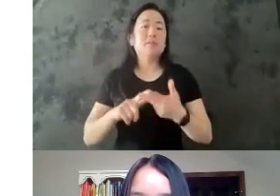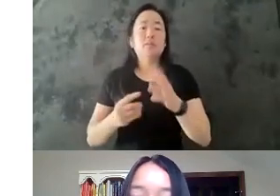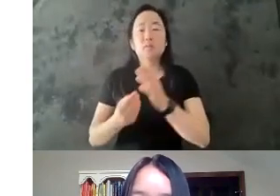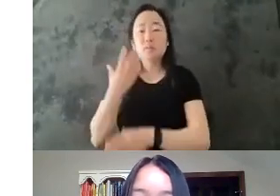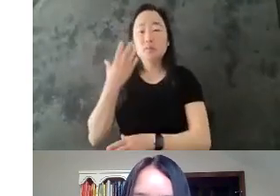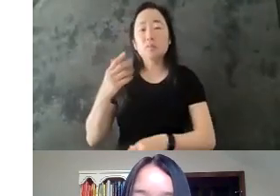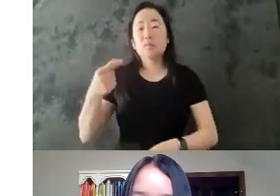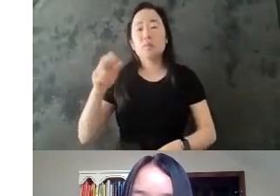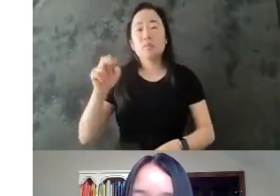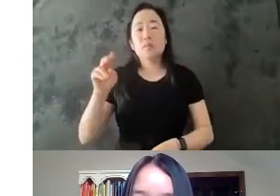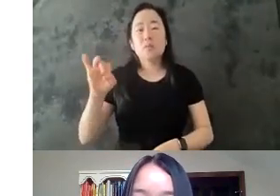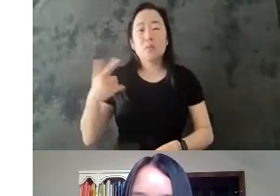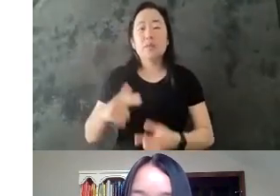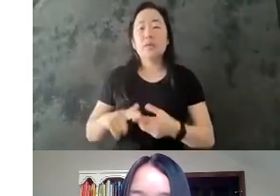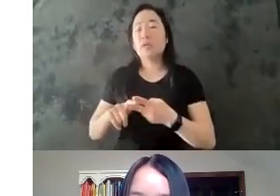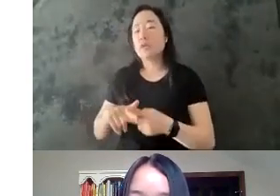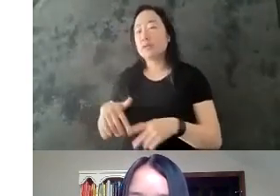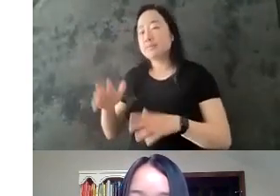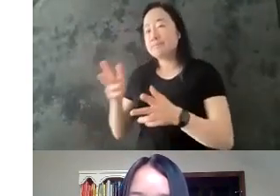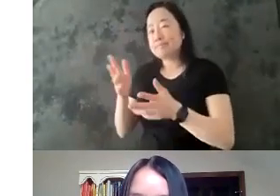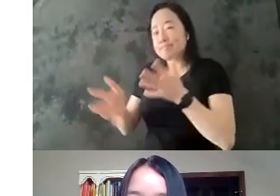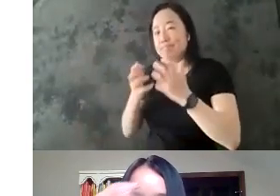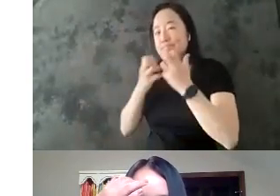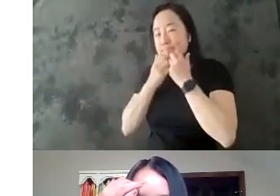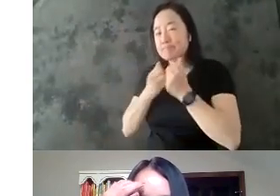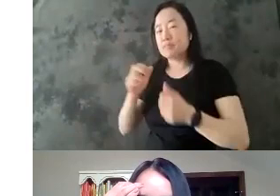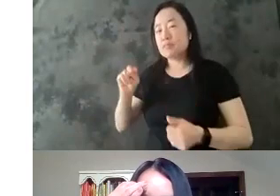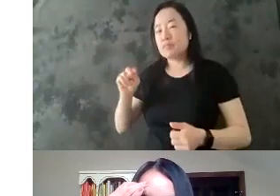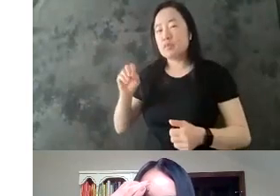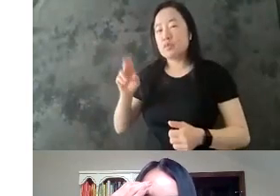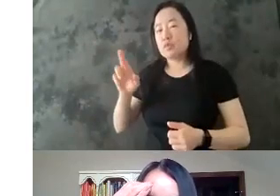Nourish, I'm seeing nourish, resiliency. So a lot of those really are pieces of